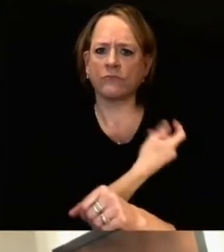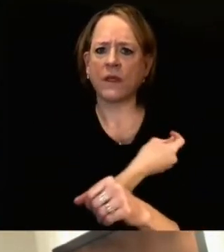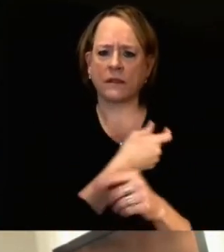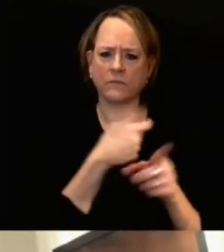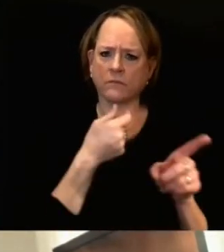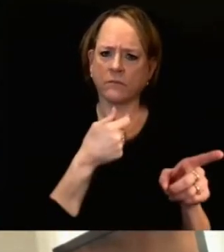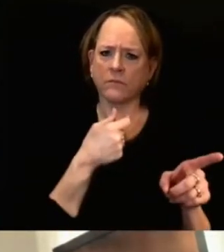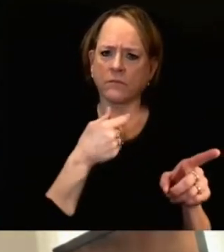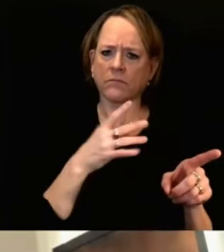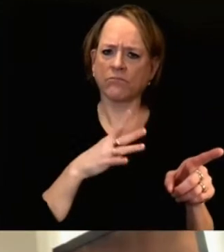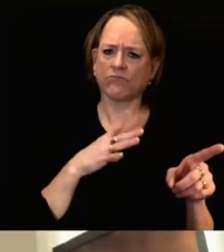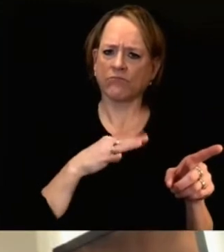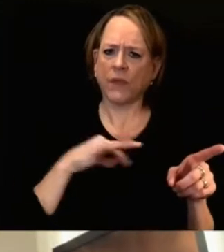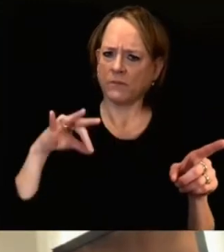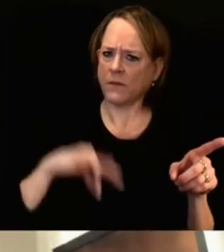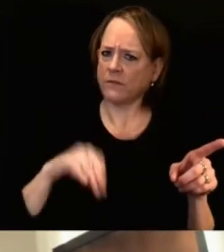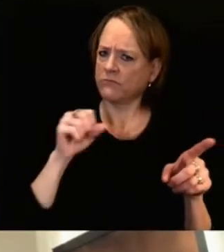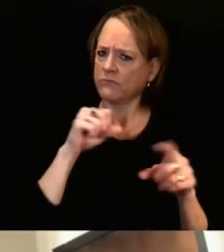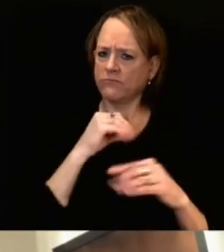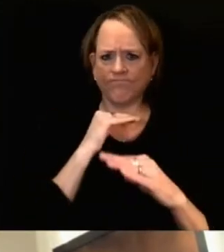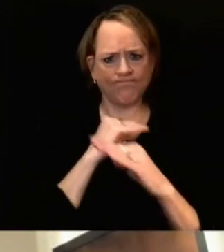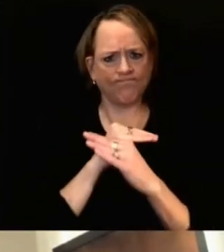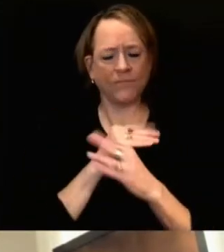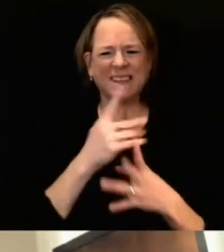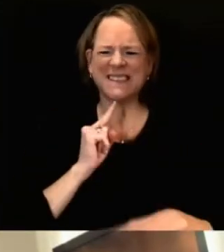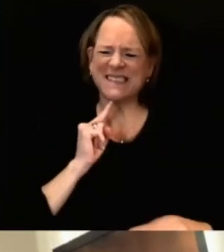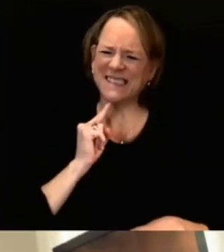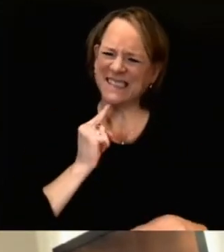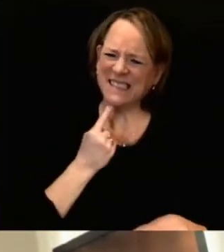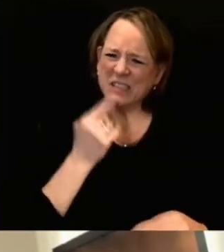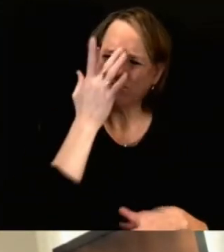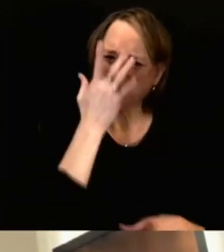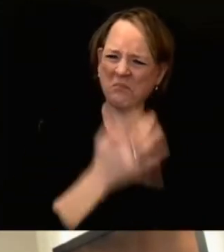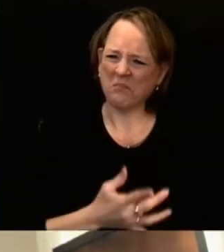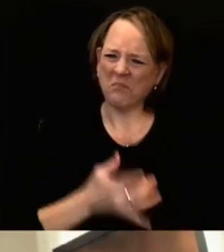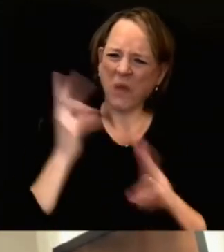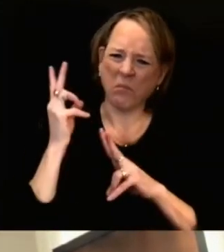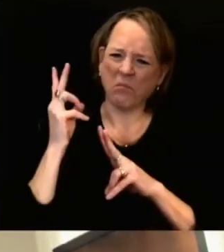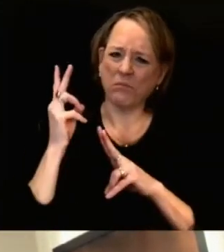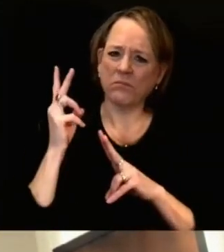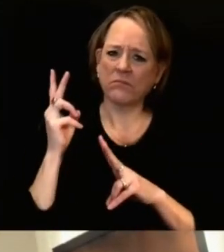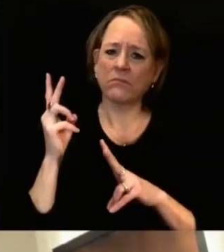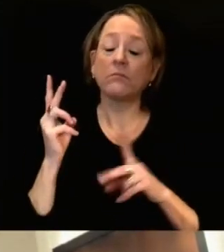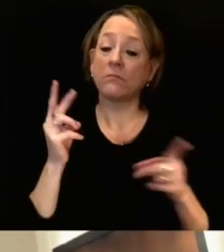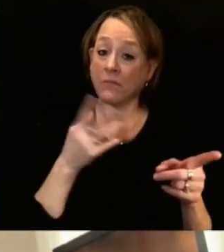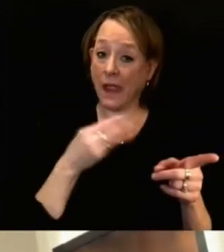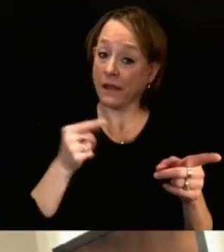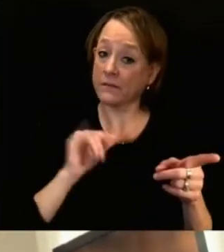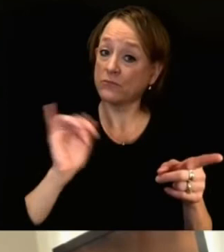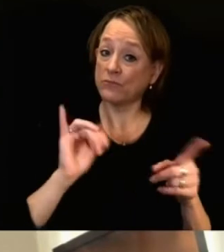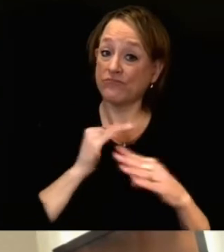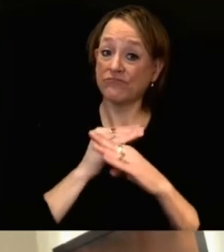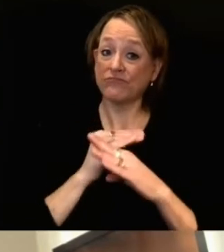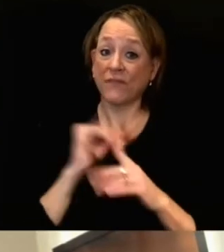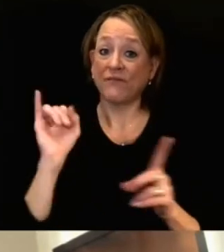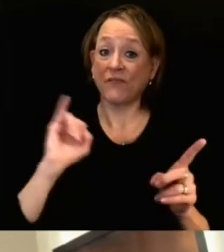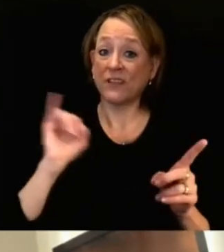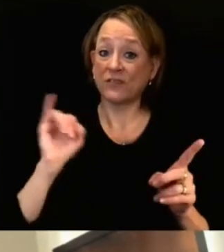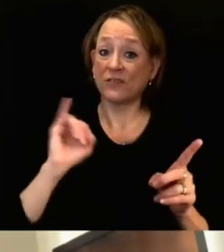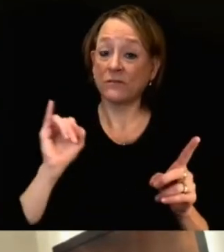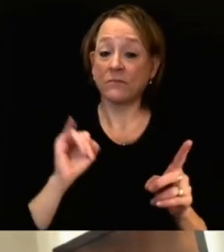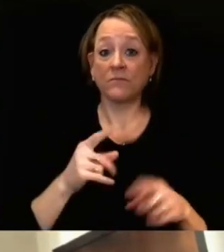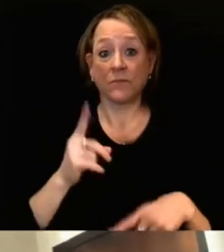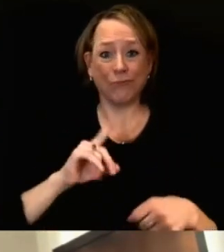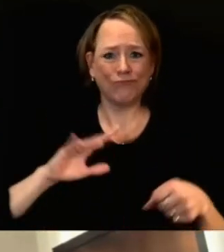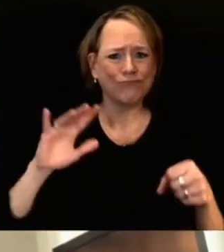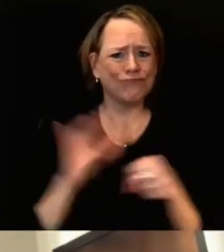severe disease. They do actually prevent infection as well. They're just far less than 100%. So the risk, and that's what the studies have shown, if